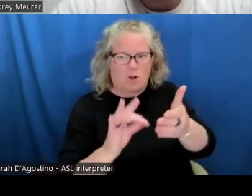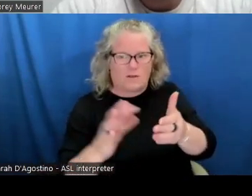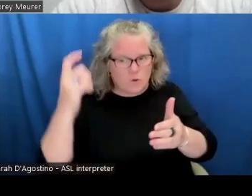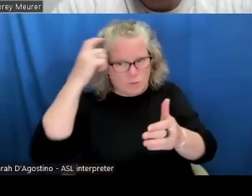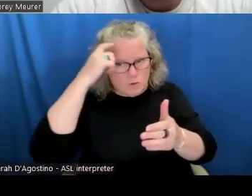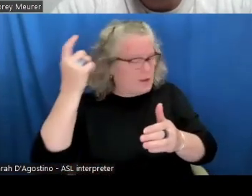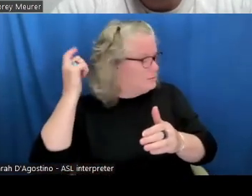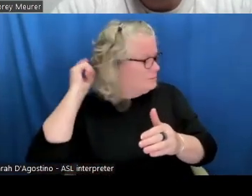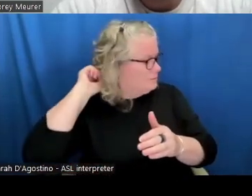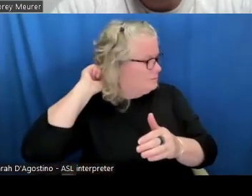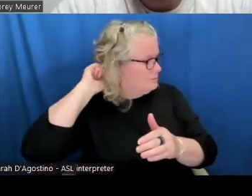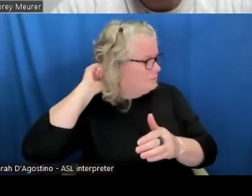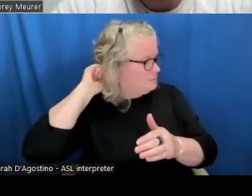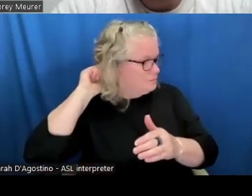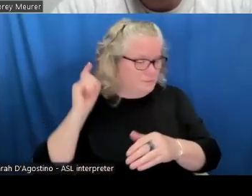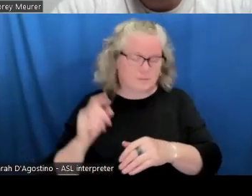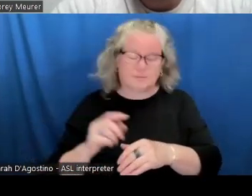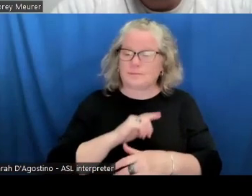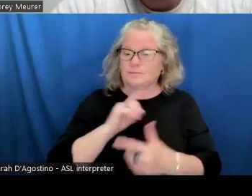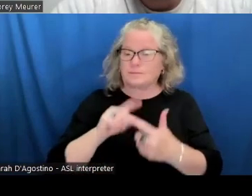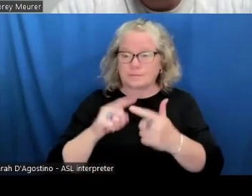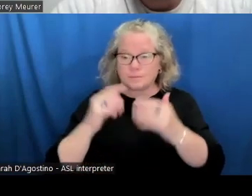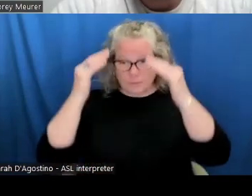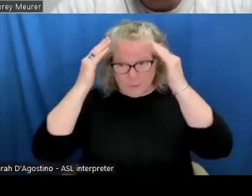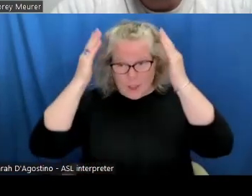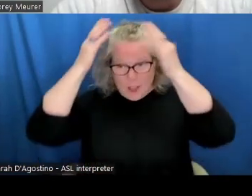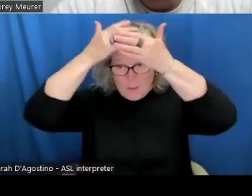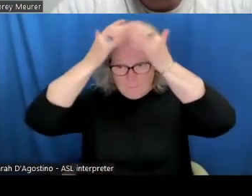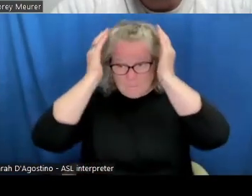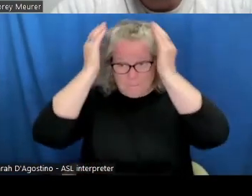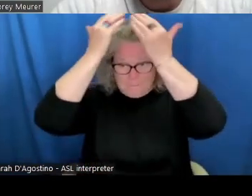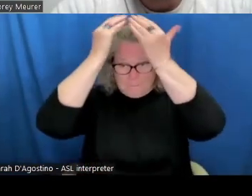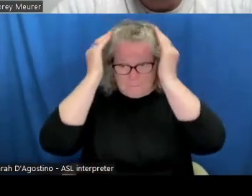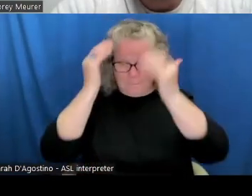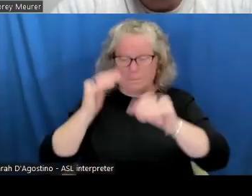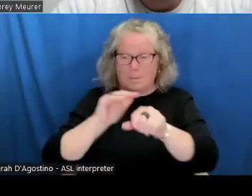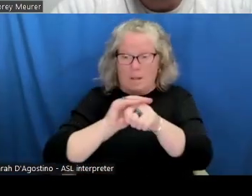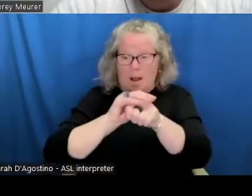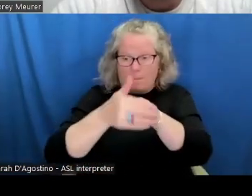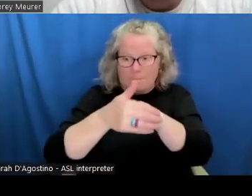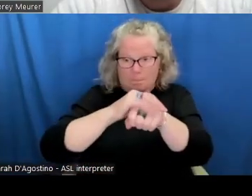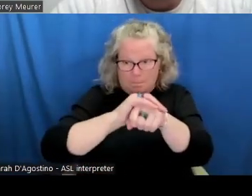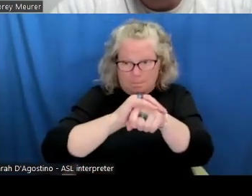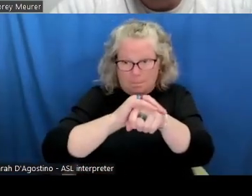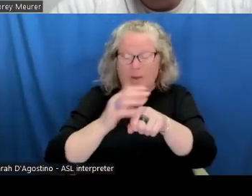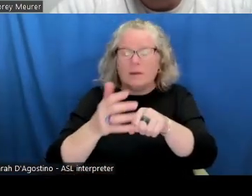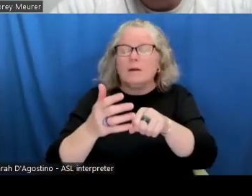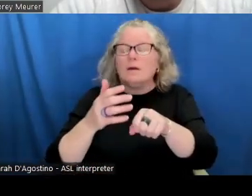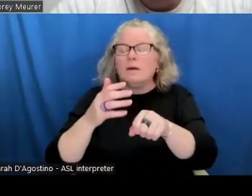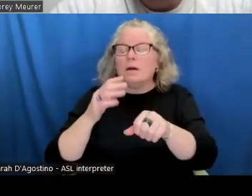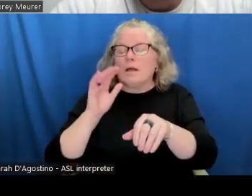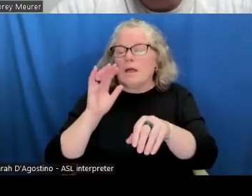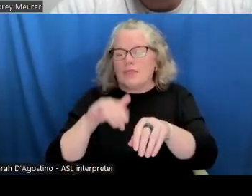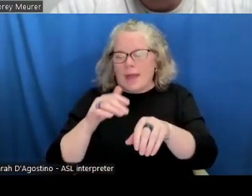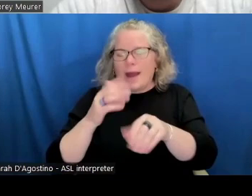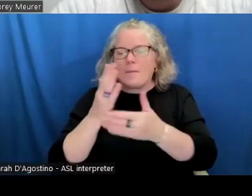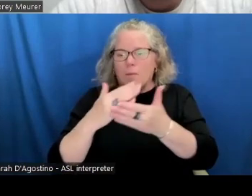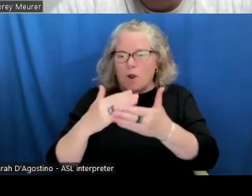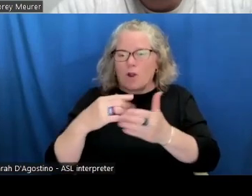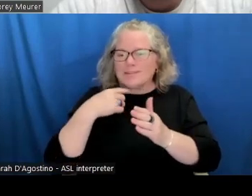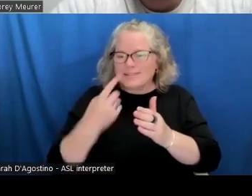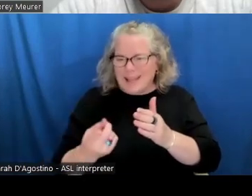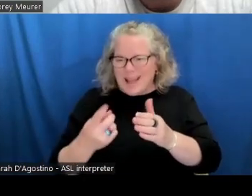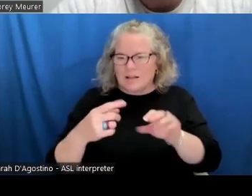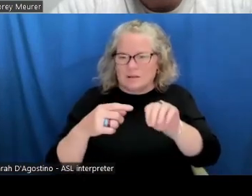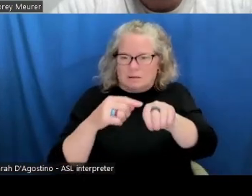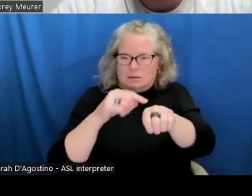many other things, is to solve problems, to help you calm down, solve problems, okay? And to tell the downstairs brain, I got this. We're going to be